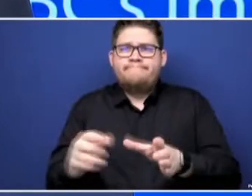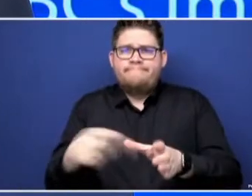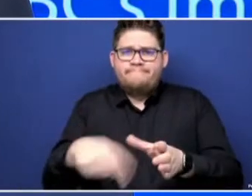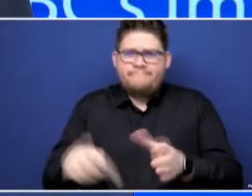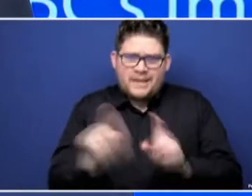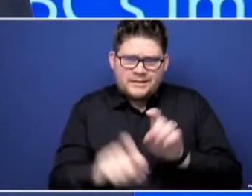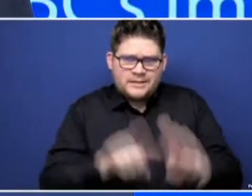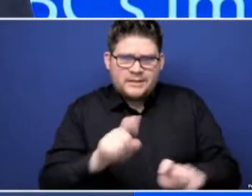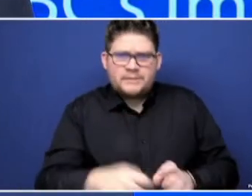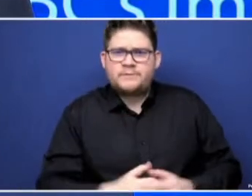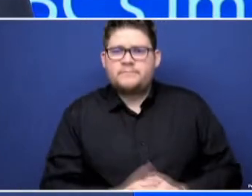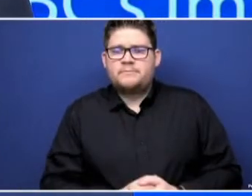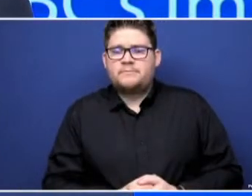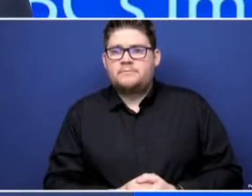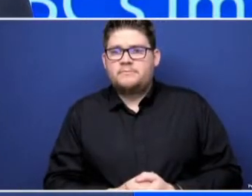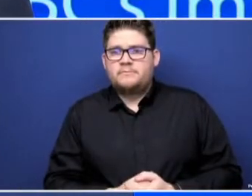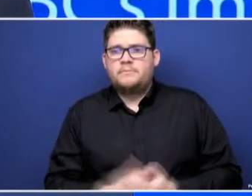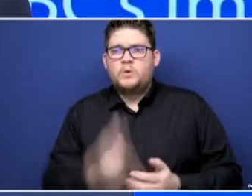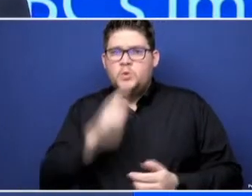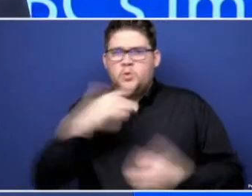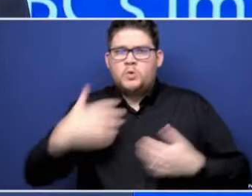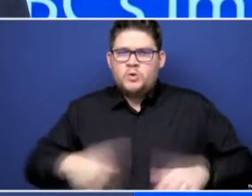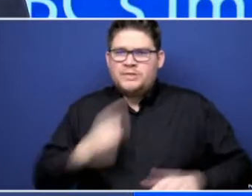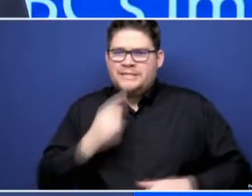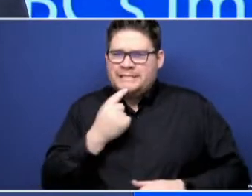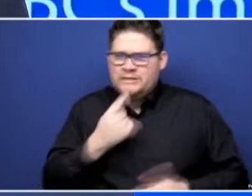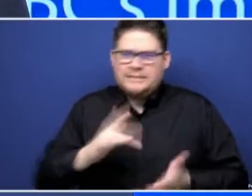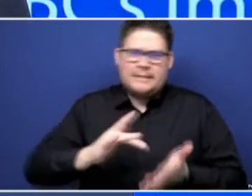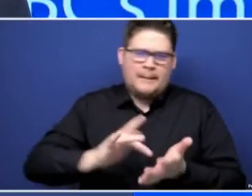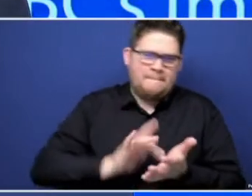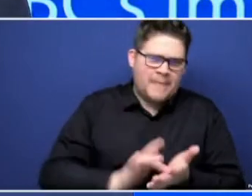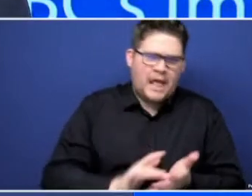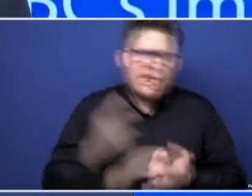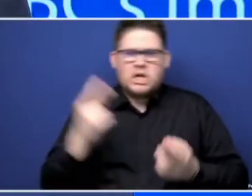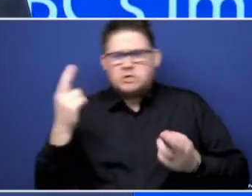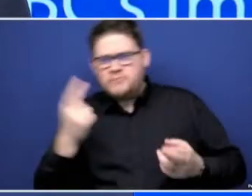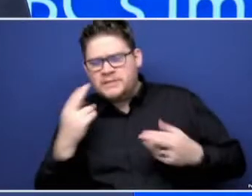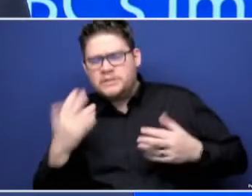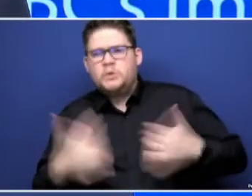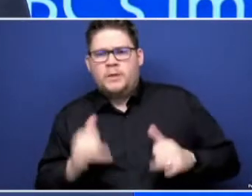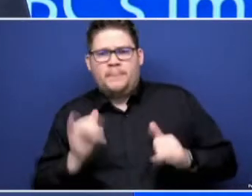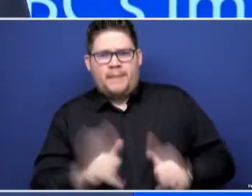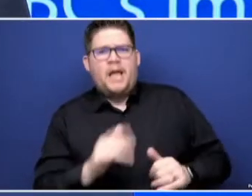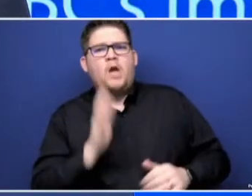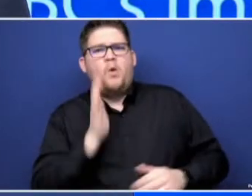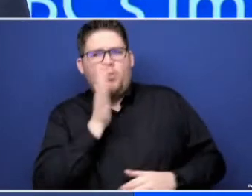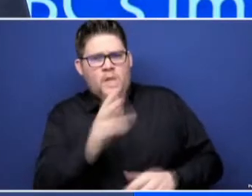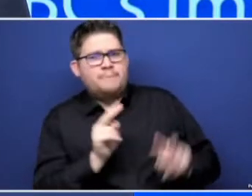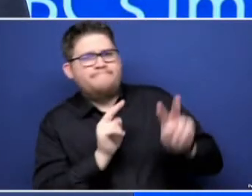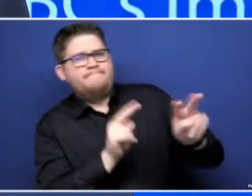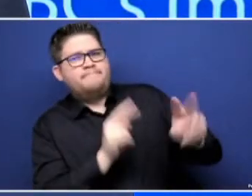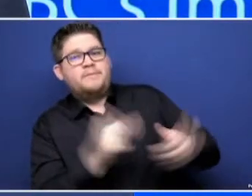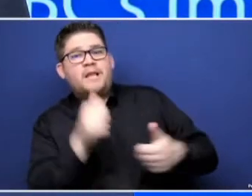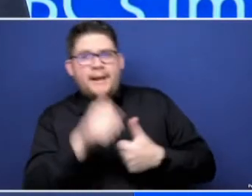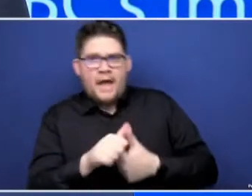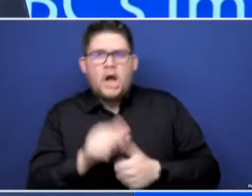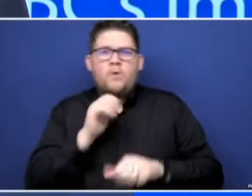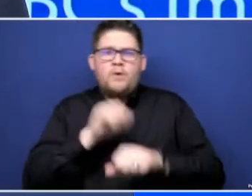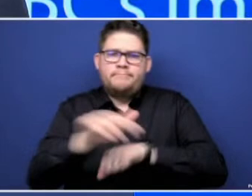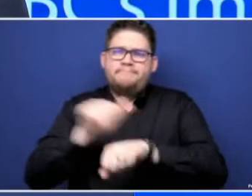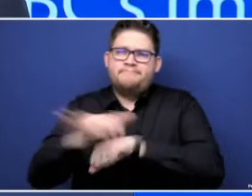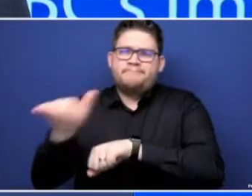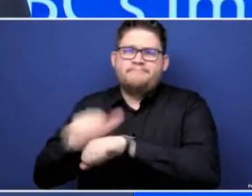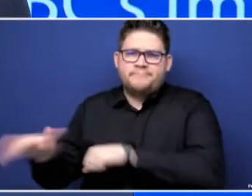the province, around the country, around the continent, and indeed around the world. British Columbia depends on our vibrant tourism sector, and it has